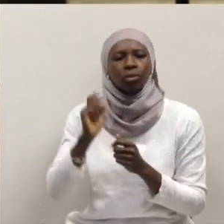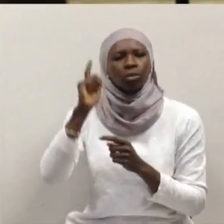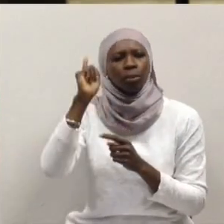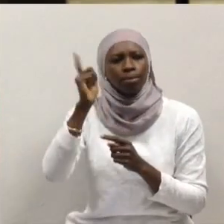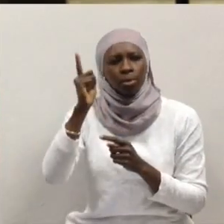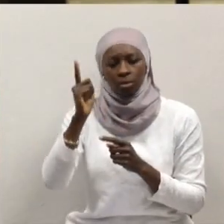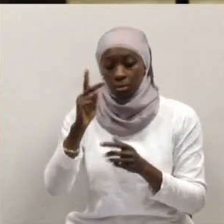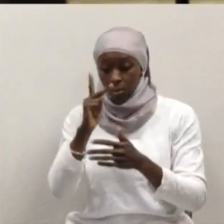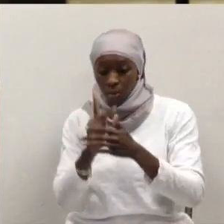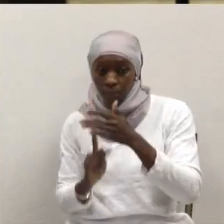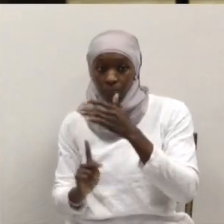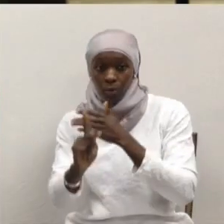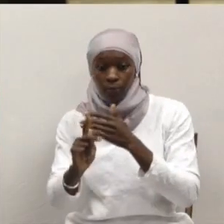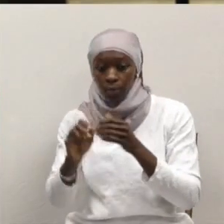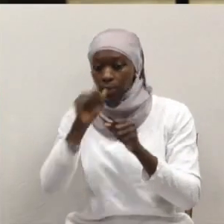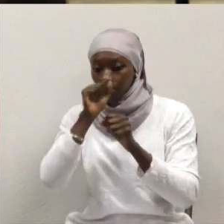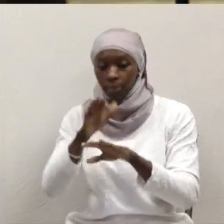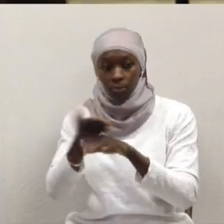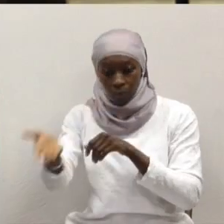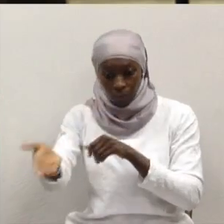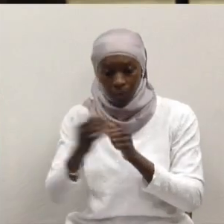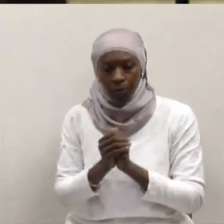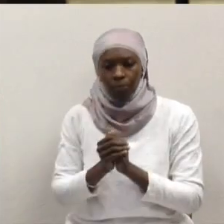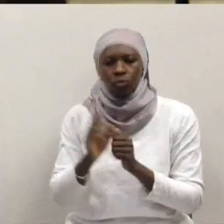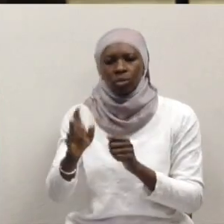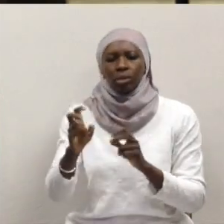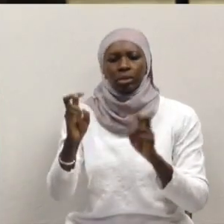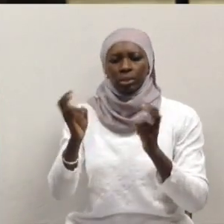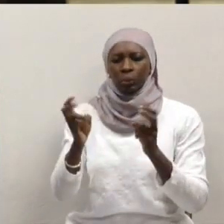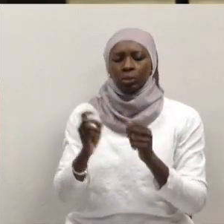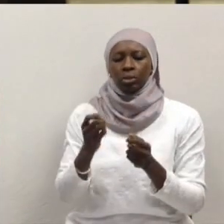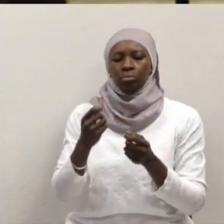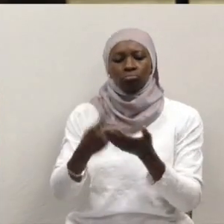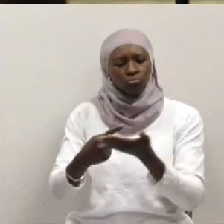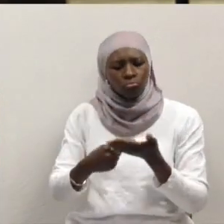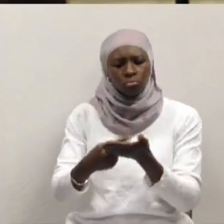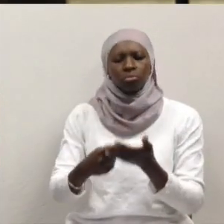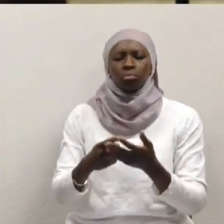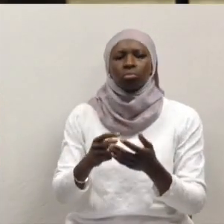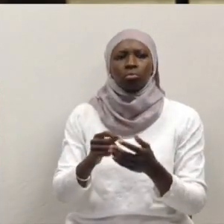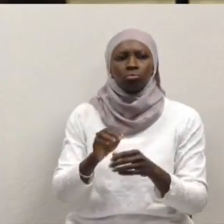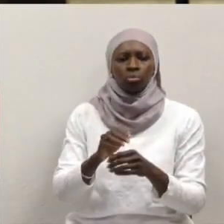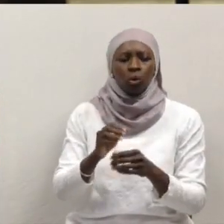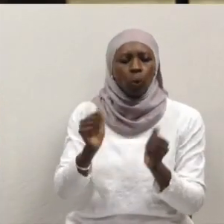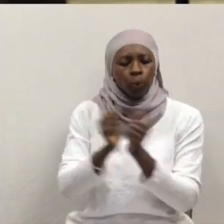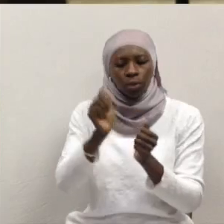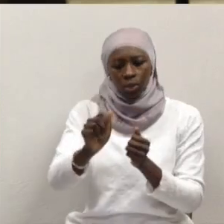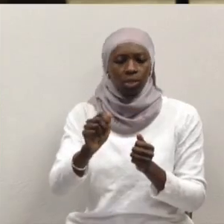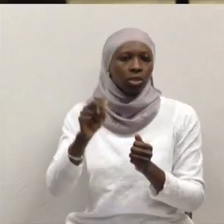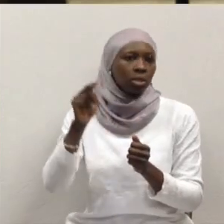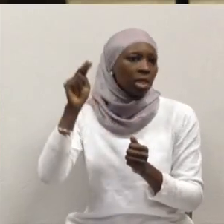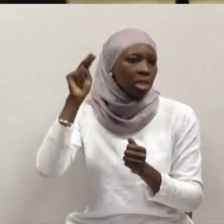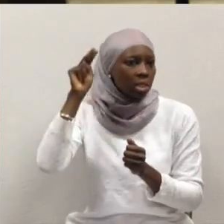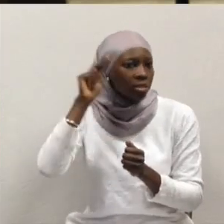minute that the Prophet sallallahu alaihi wasallam was in this situation with Imam Ali, his nephew and the husband,